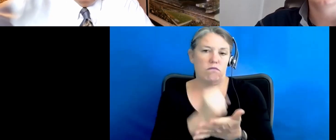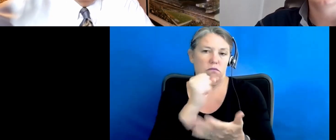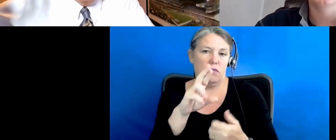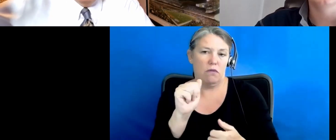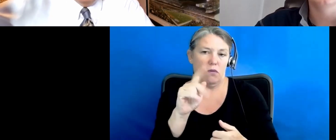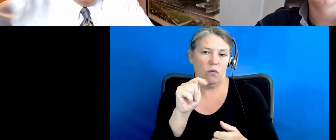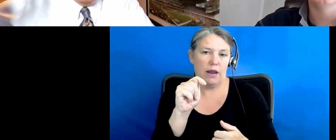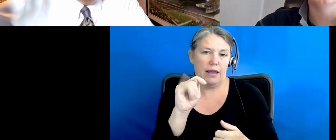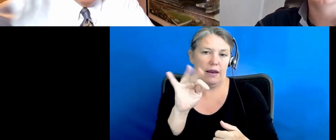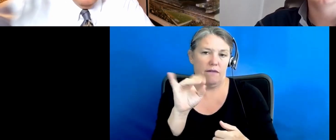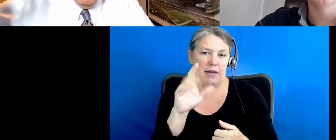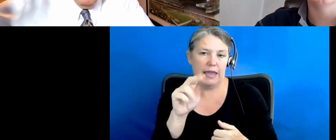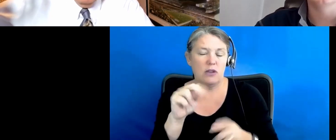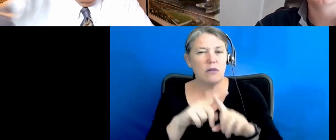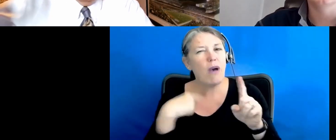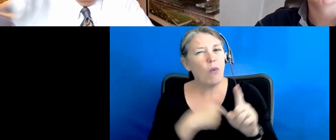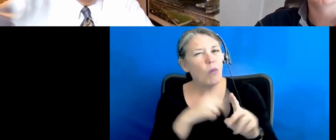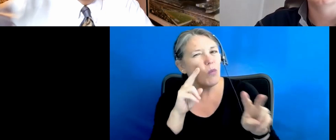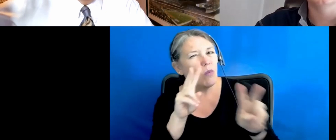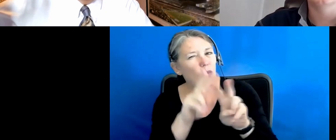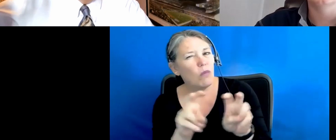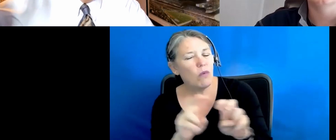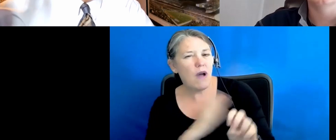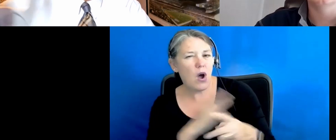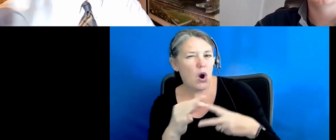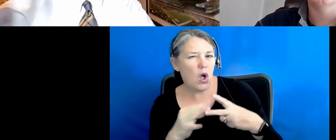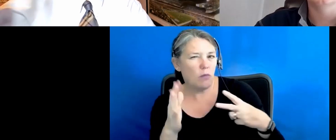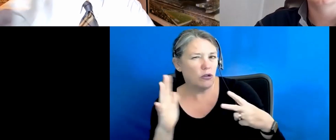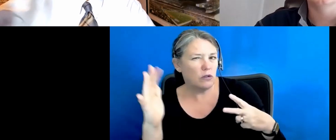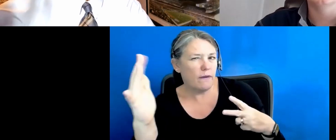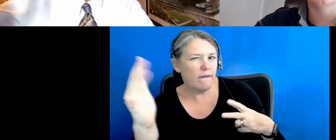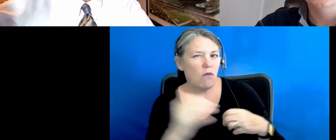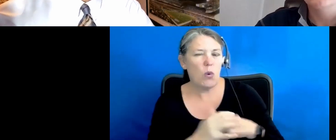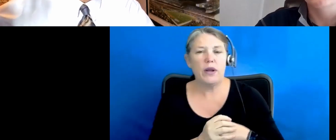we're seeing what our options are moving forward.